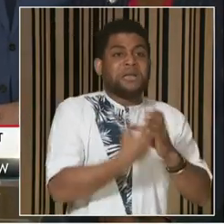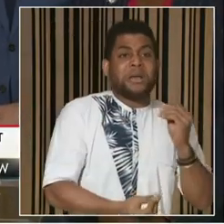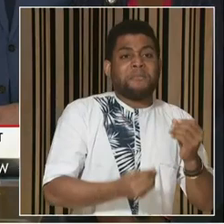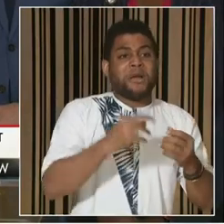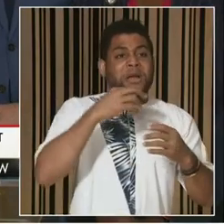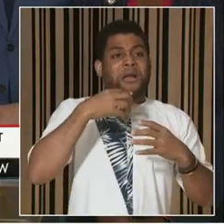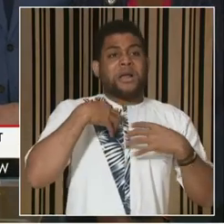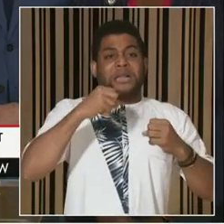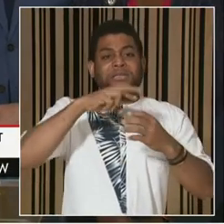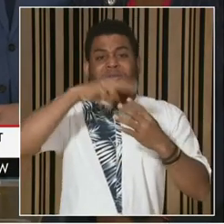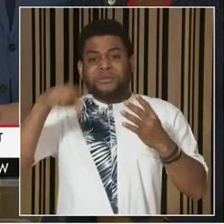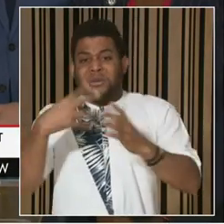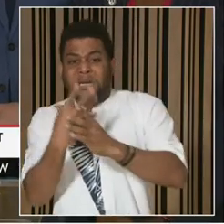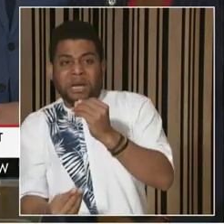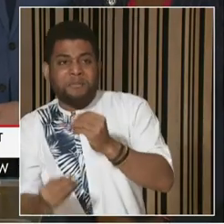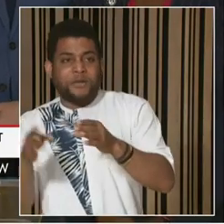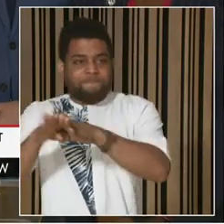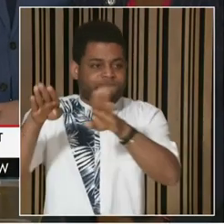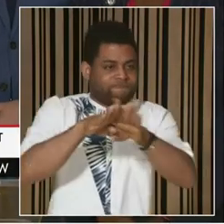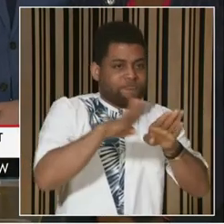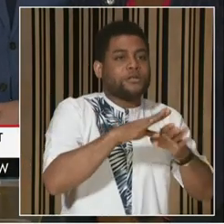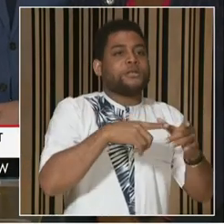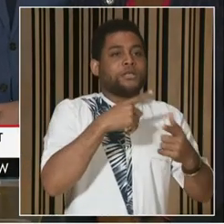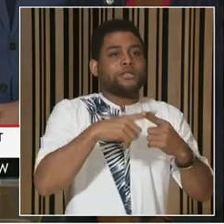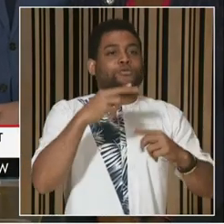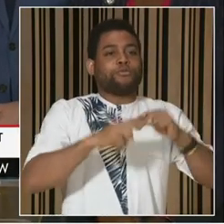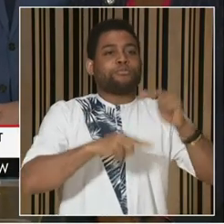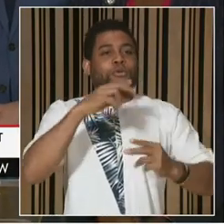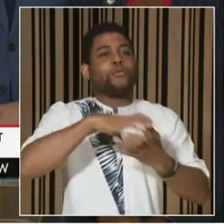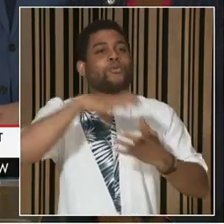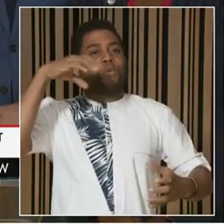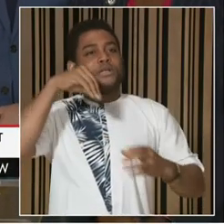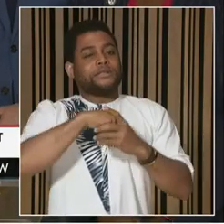be invested and build wealth in the city.